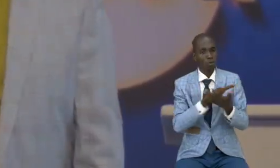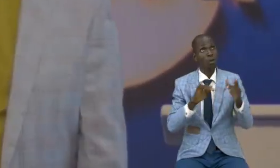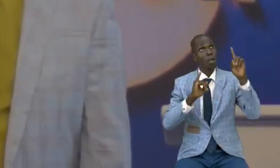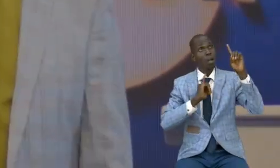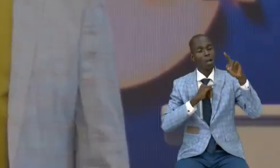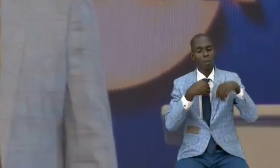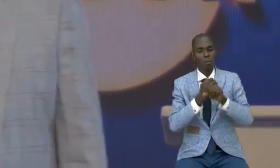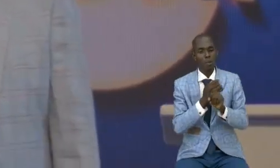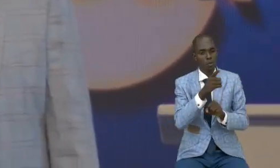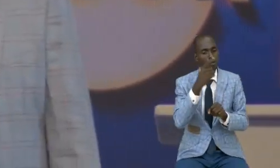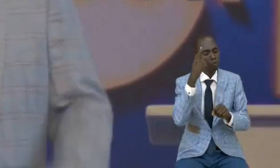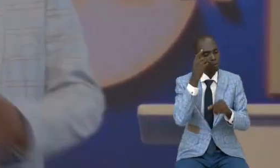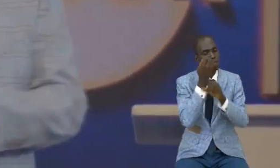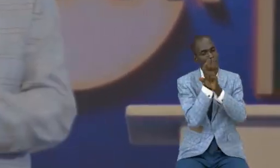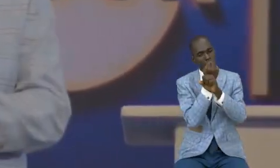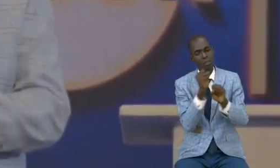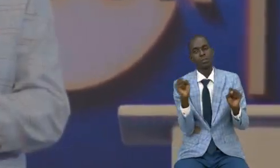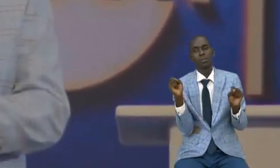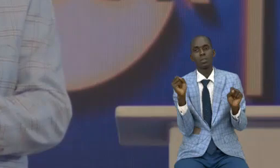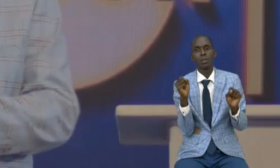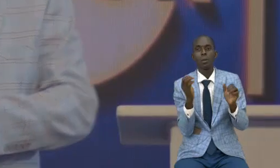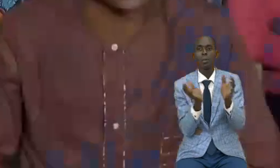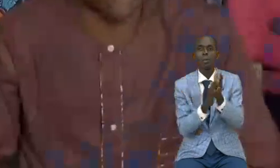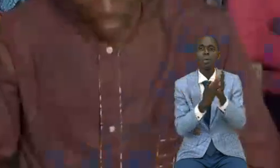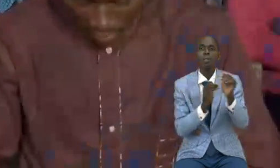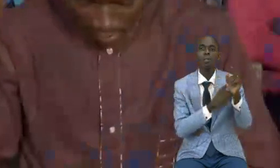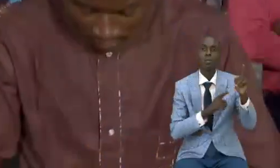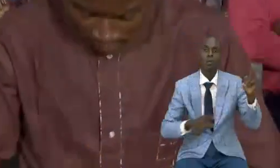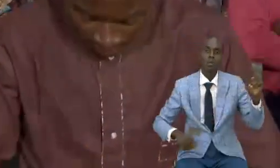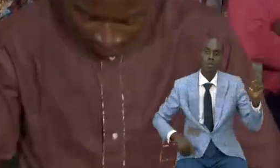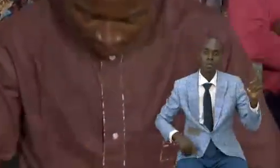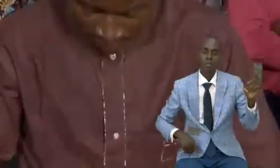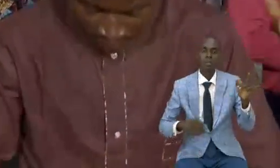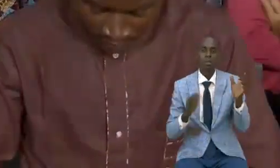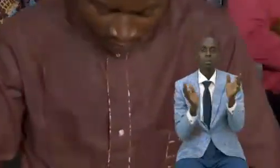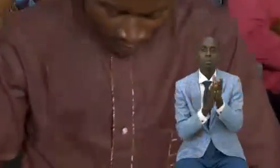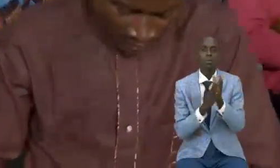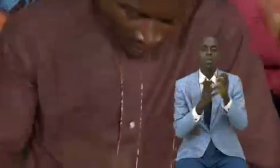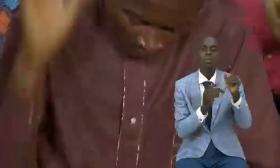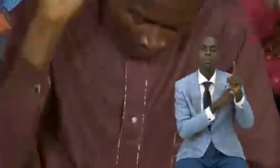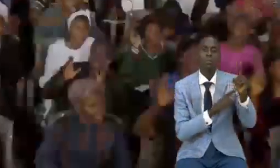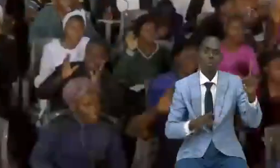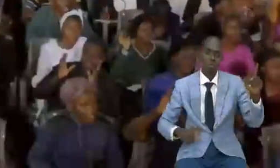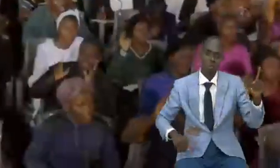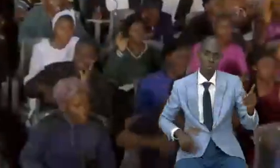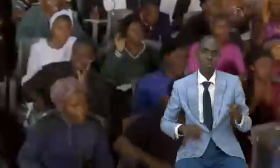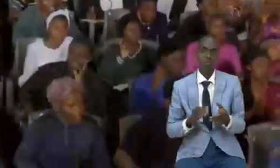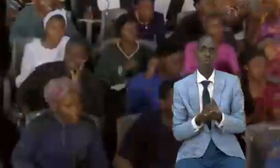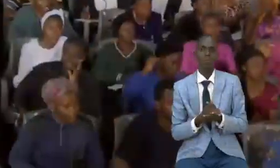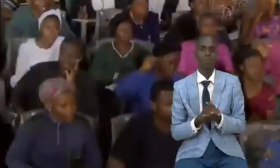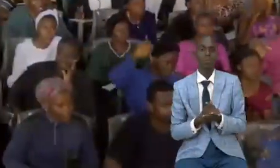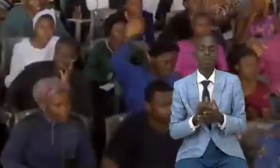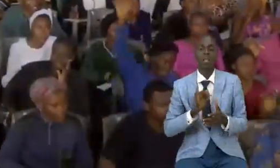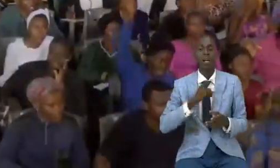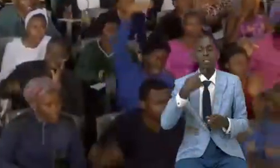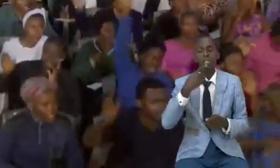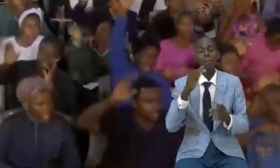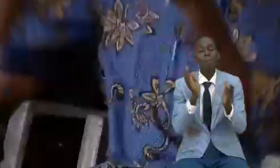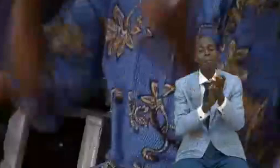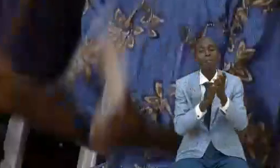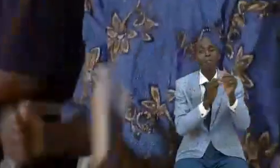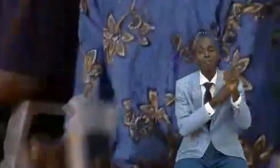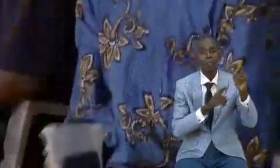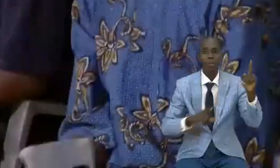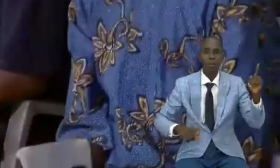for salvation. Praise the Lord. I said, praise the Lord. I said, praise the